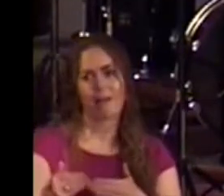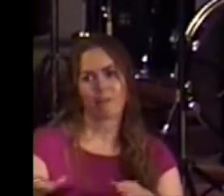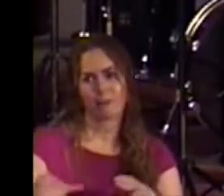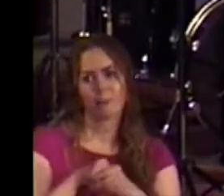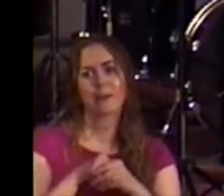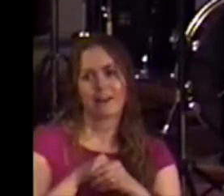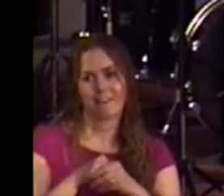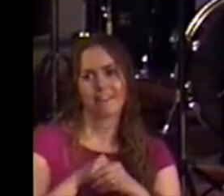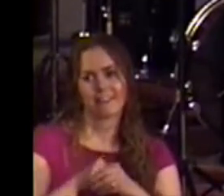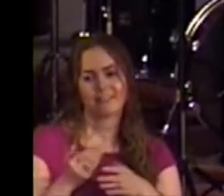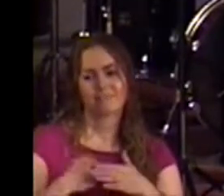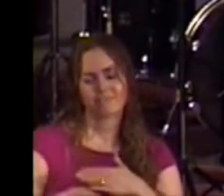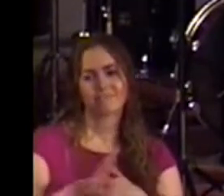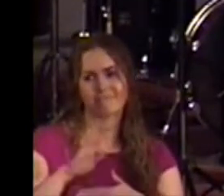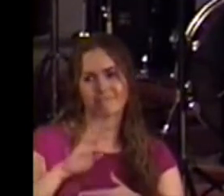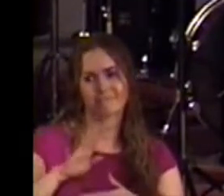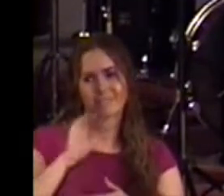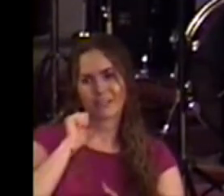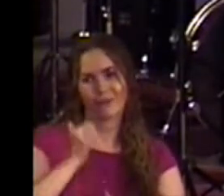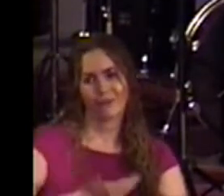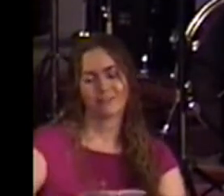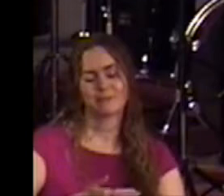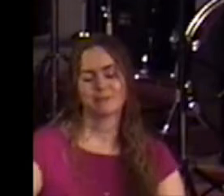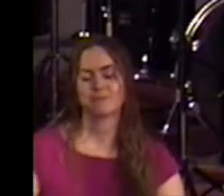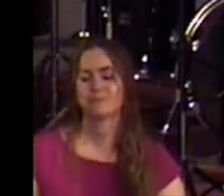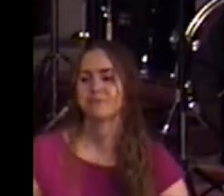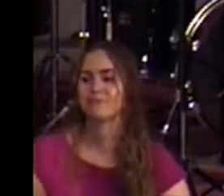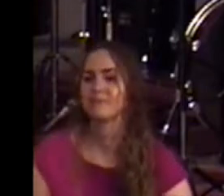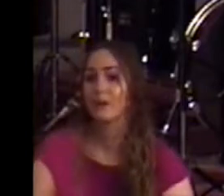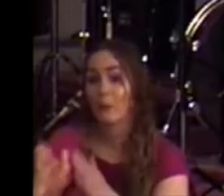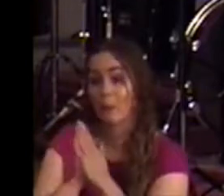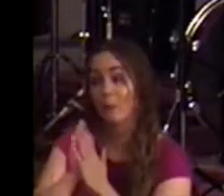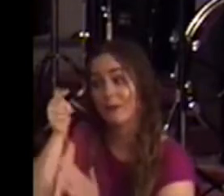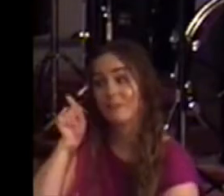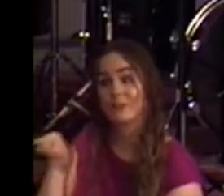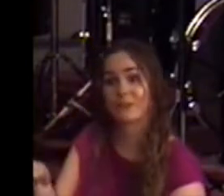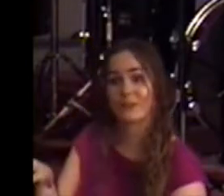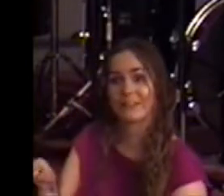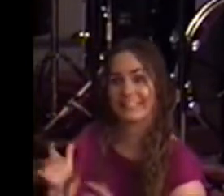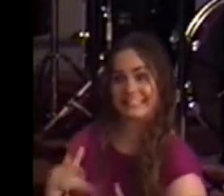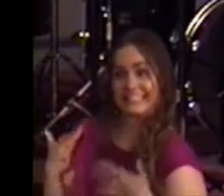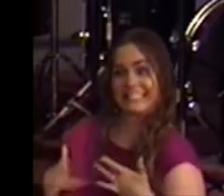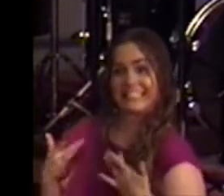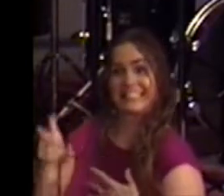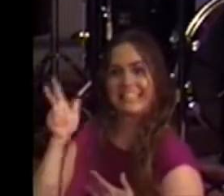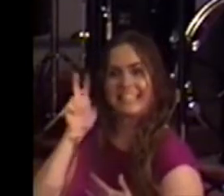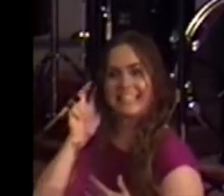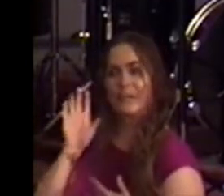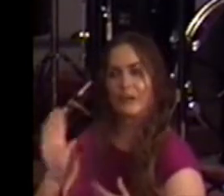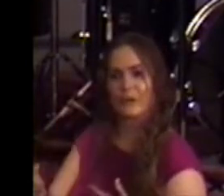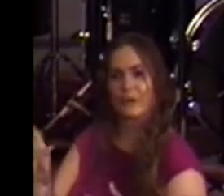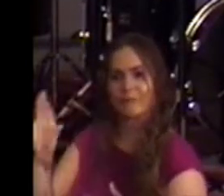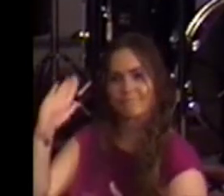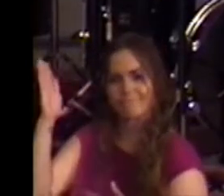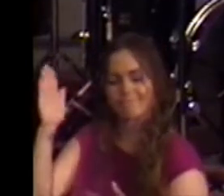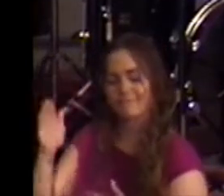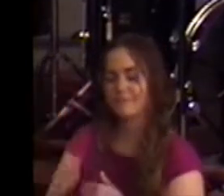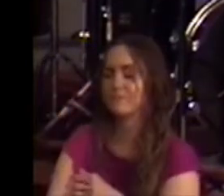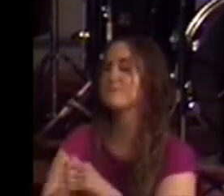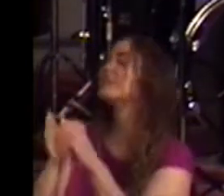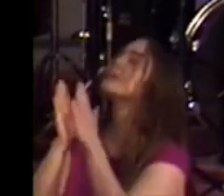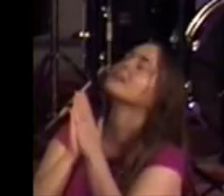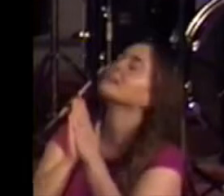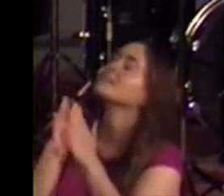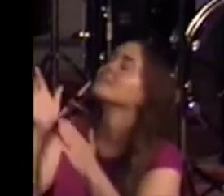Lindsay. Very cool. Yeah. Well, we are so glad to have you here. I'm going to pray for you, and then we're excited to hear what you have to say. Okay, so let's pray together. Father in heaven, we just